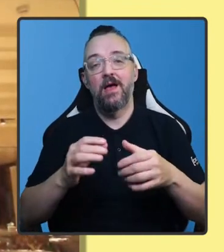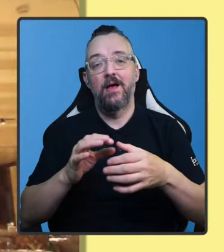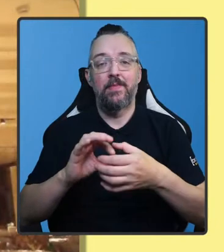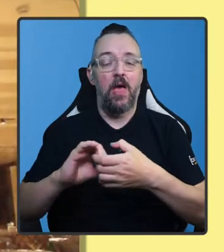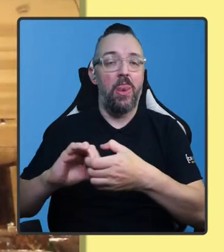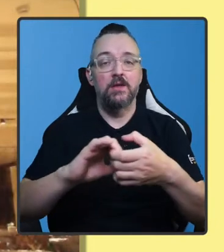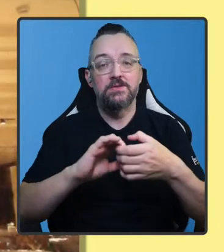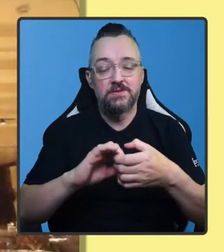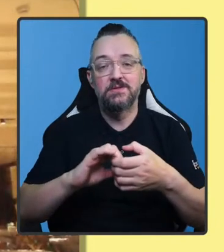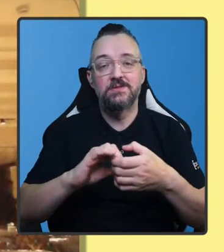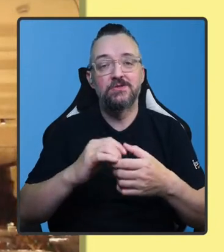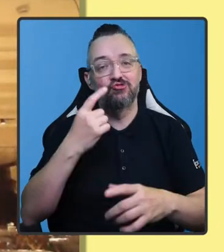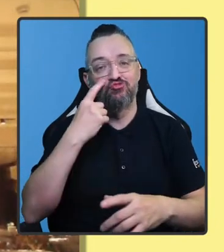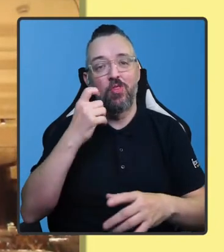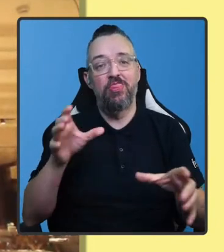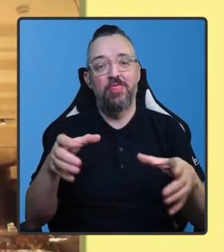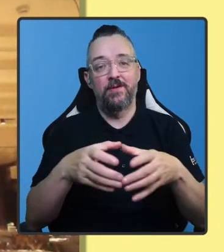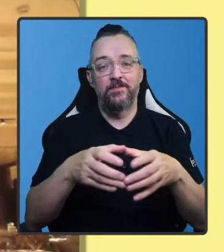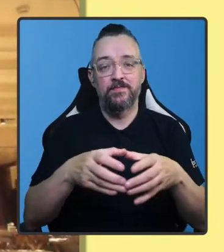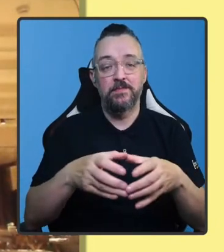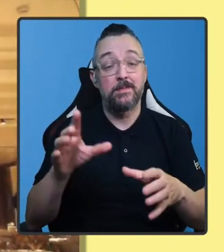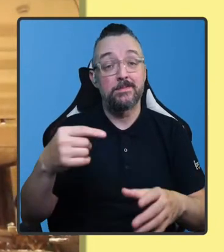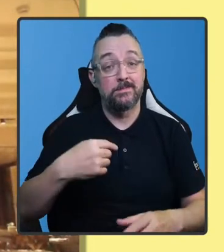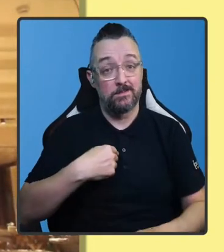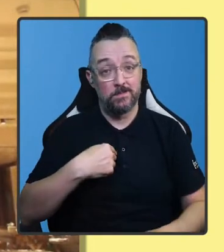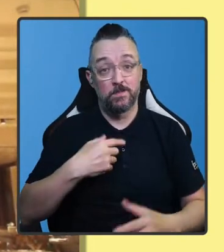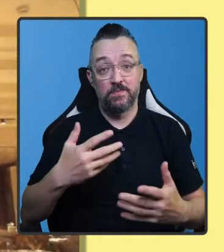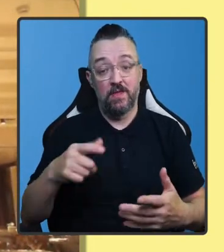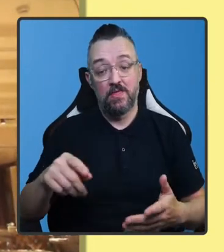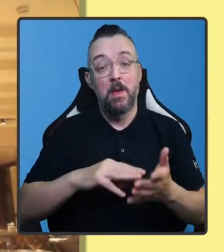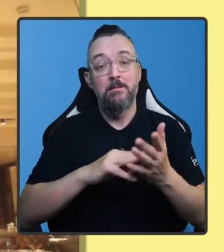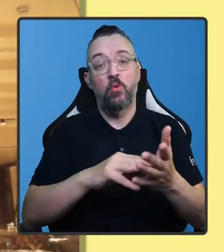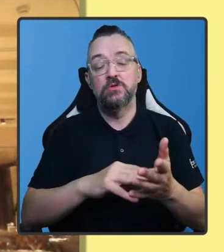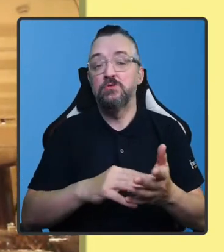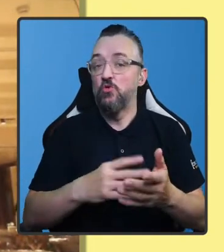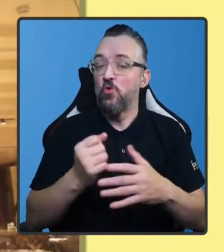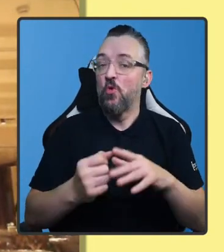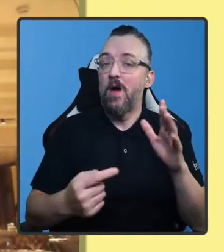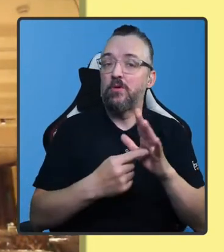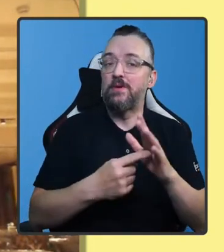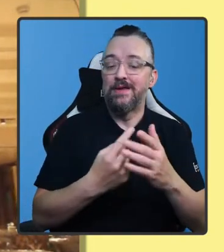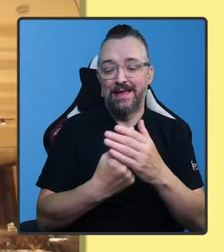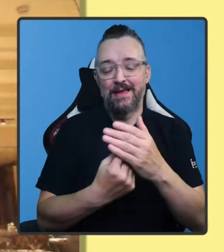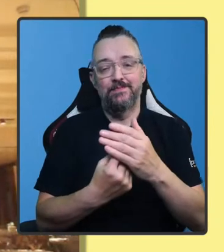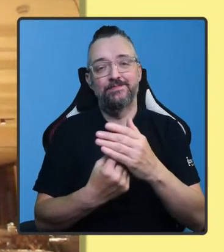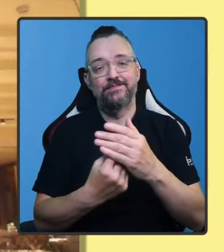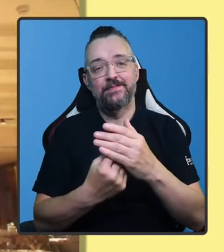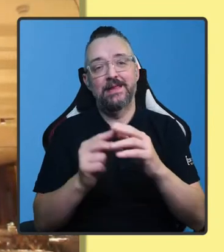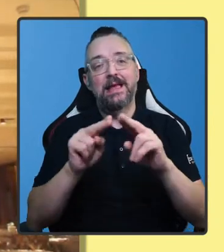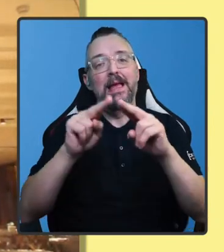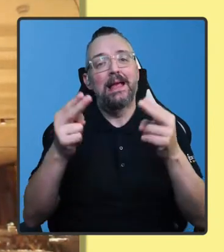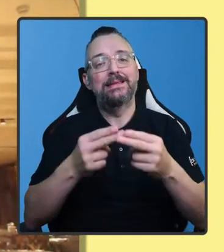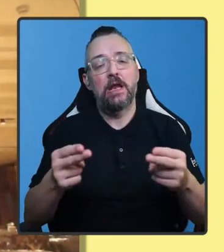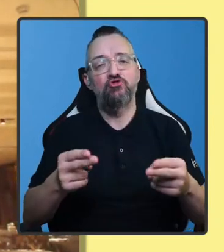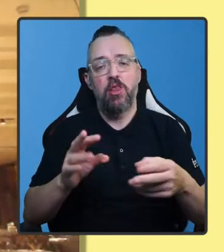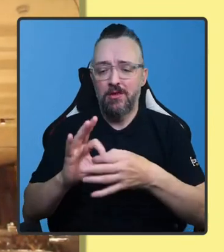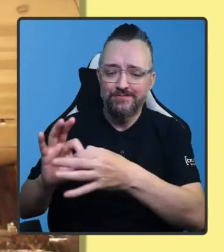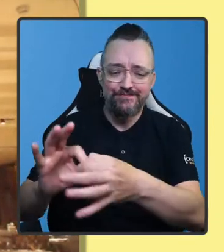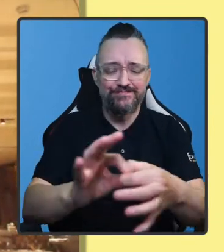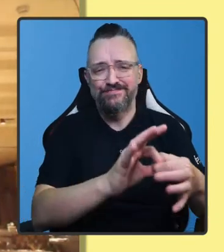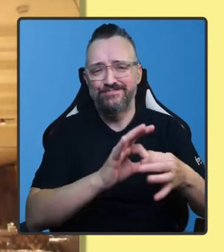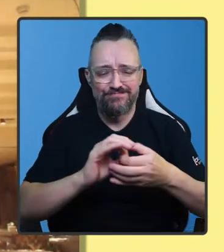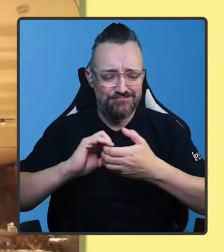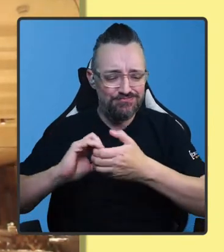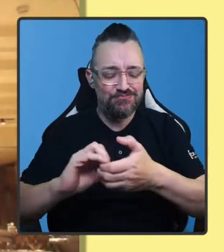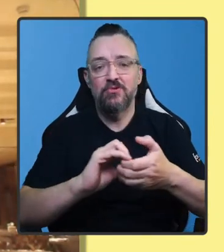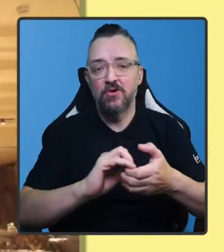the perfect time. For me, this motion means a lot. International solidarity has been the foundation of my activism. I grew